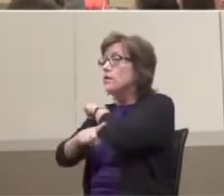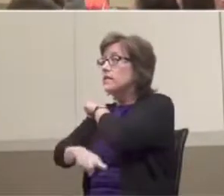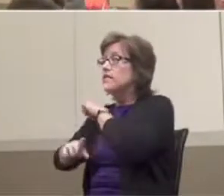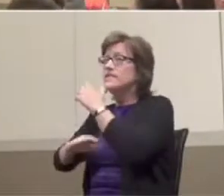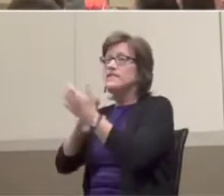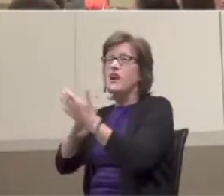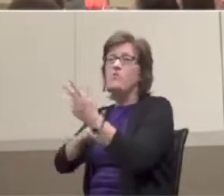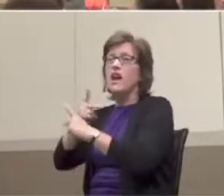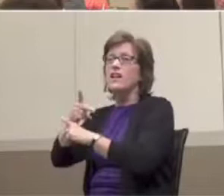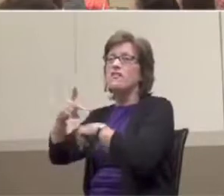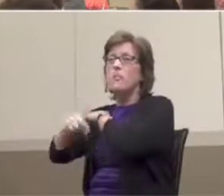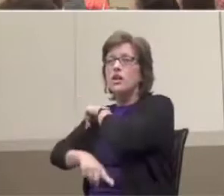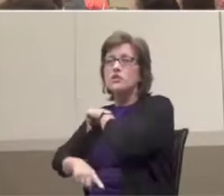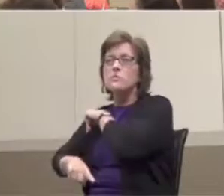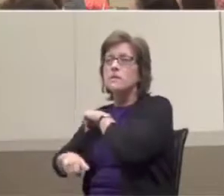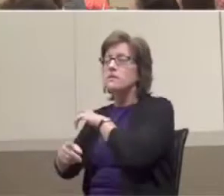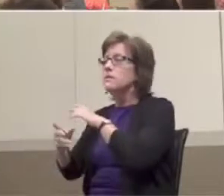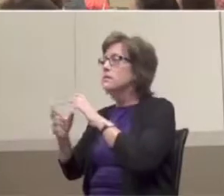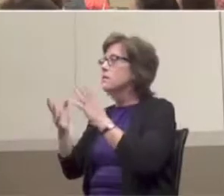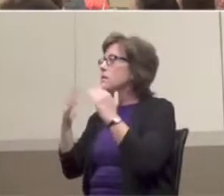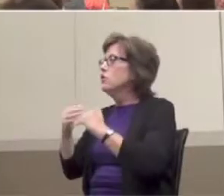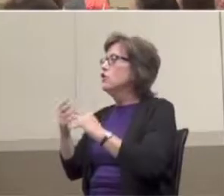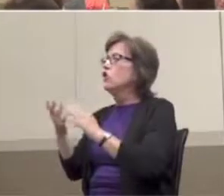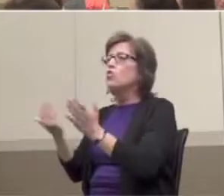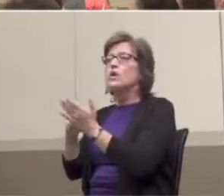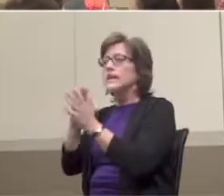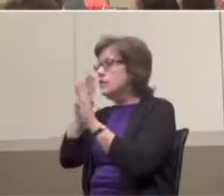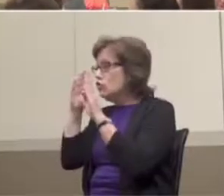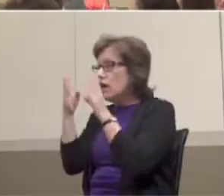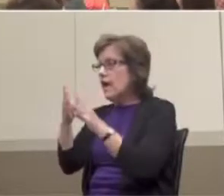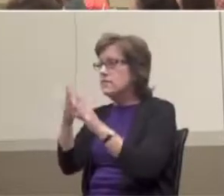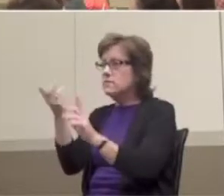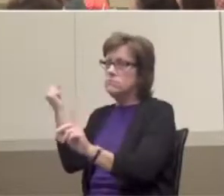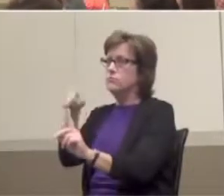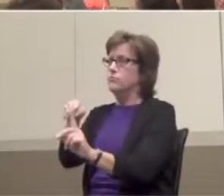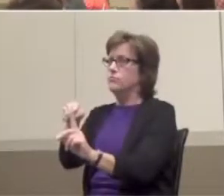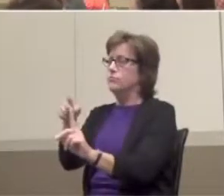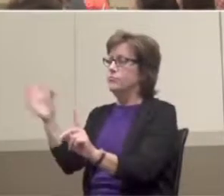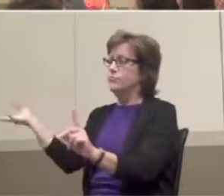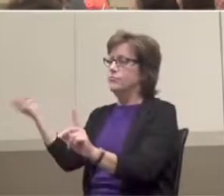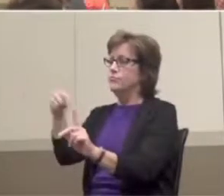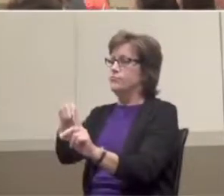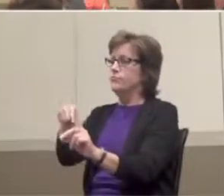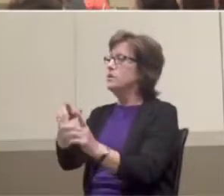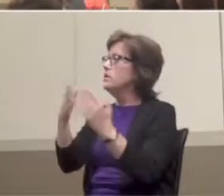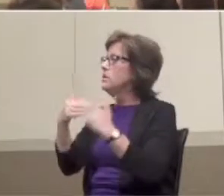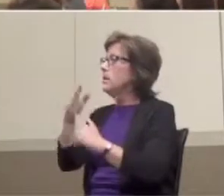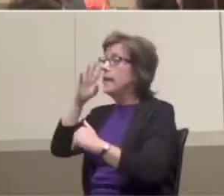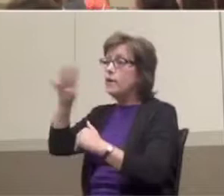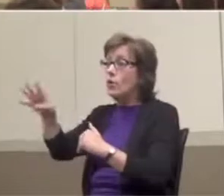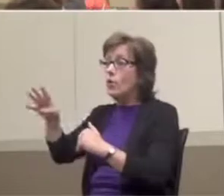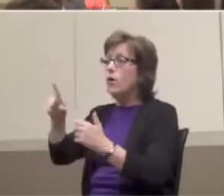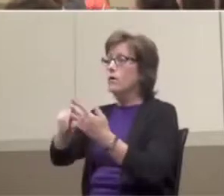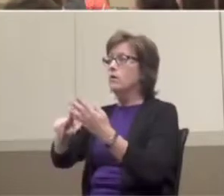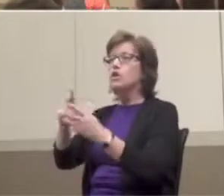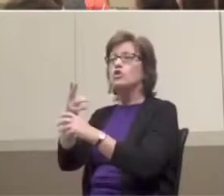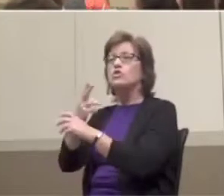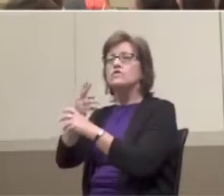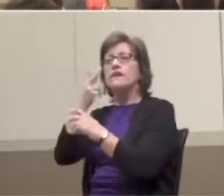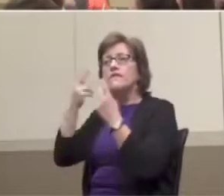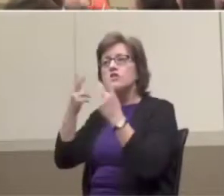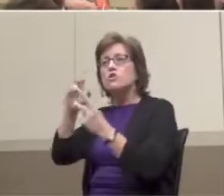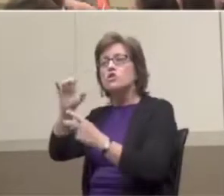punishment, redirection, ignoring, using a visual cue, or adaptive equipment like some chairs or balls to sit